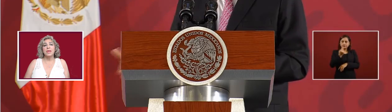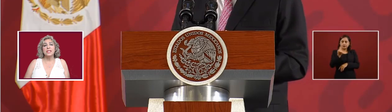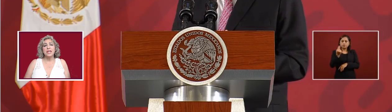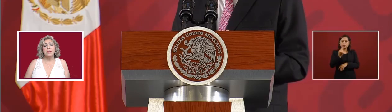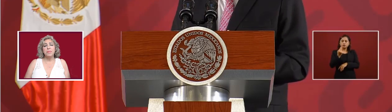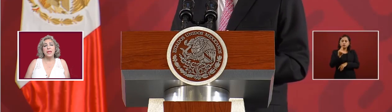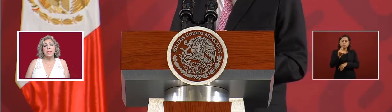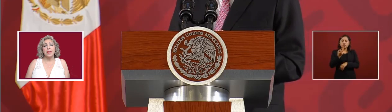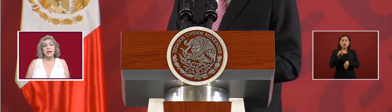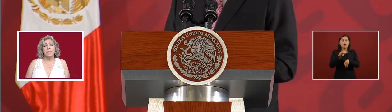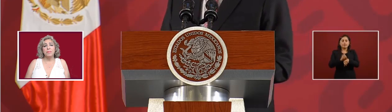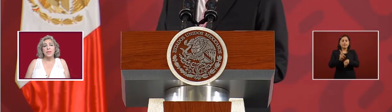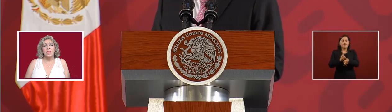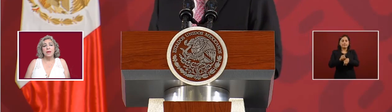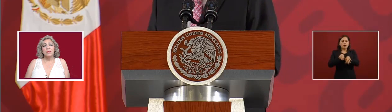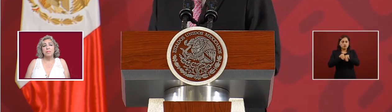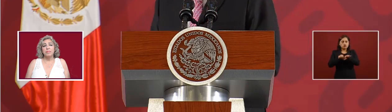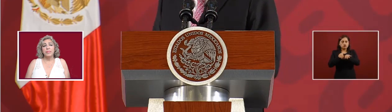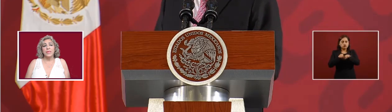it's going to be,